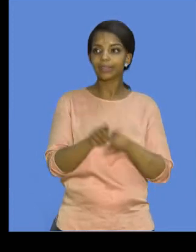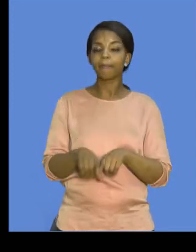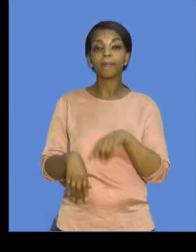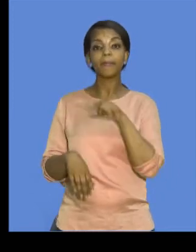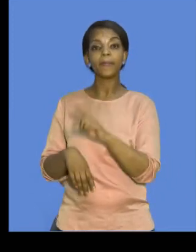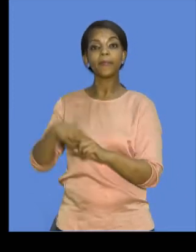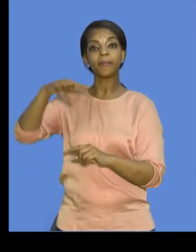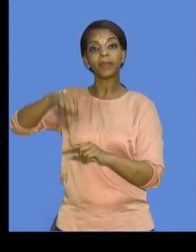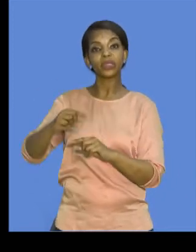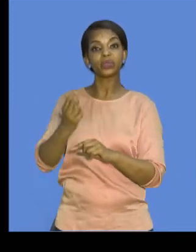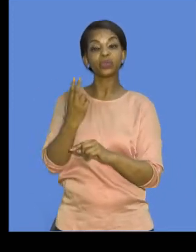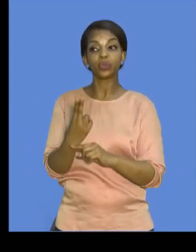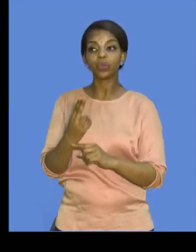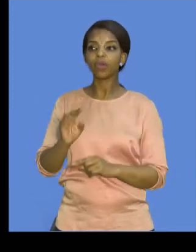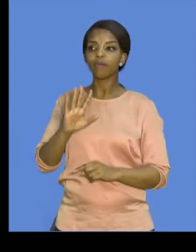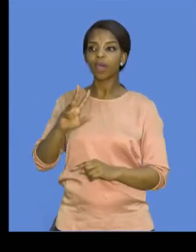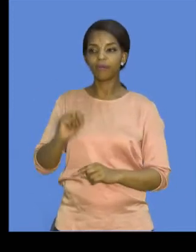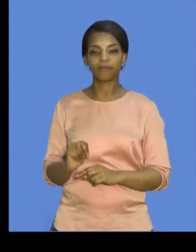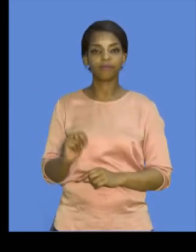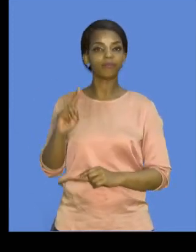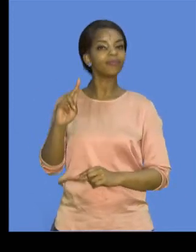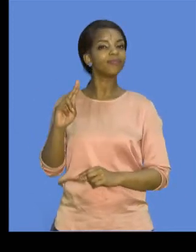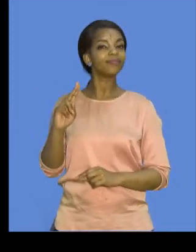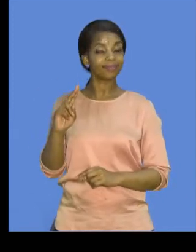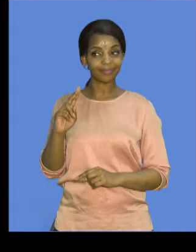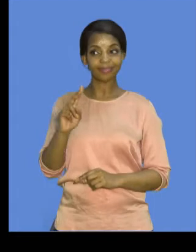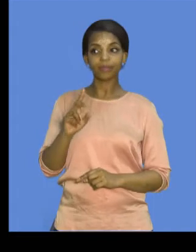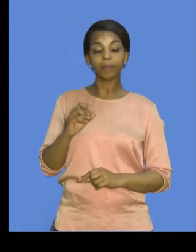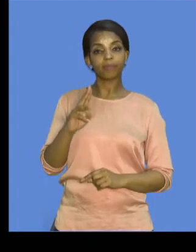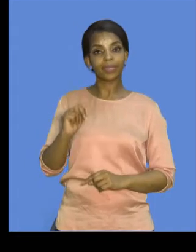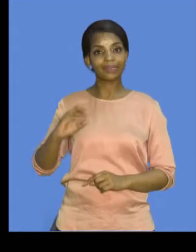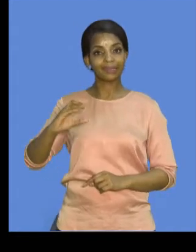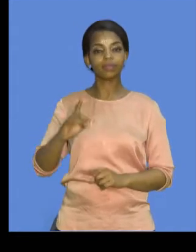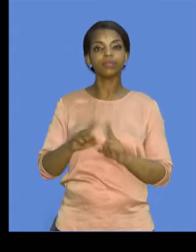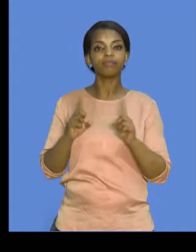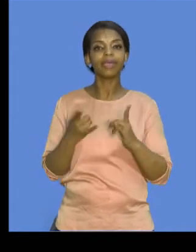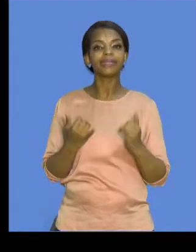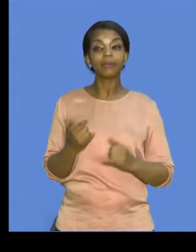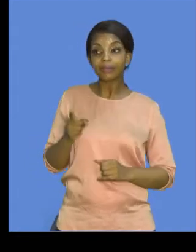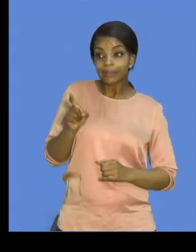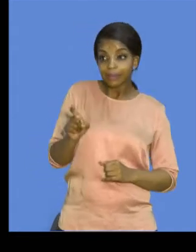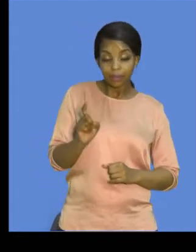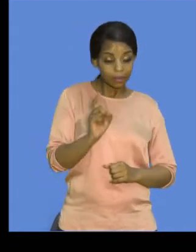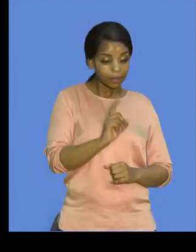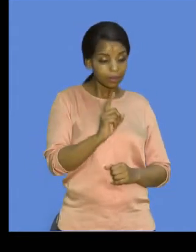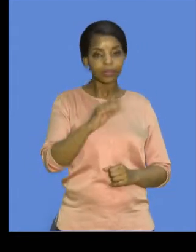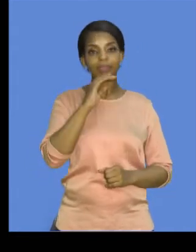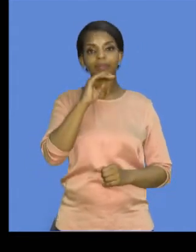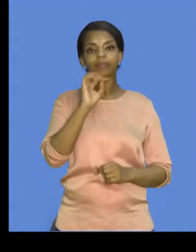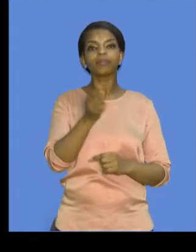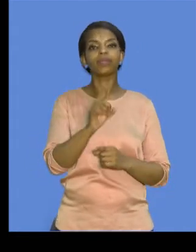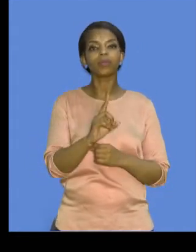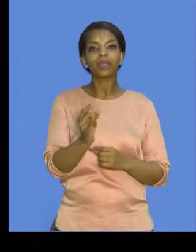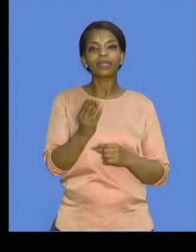what? 5 nanocoulombs. Then these two are identical charges. But these identical charges may necessarily be on